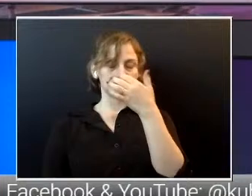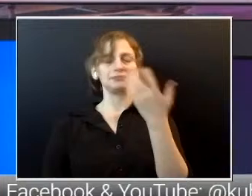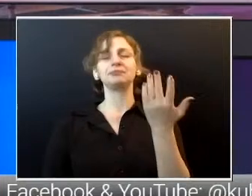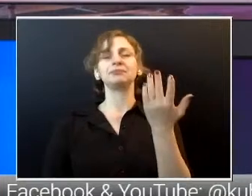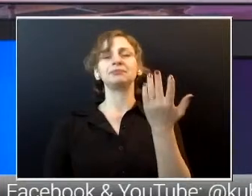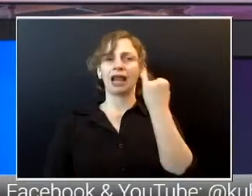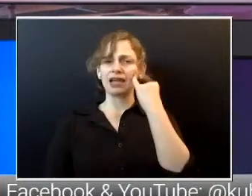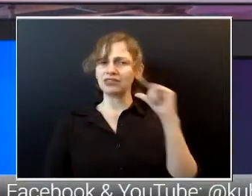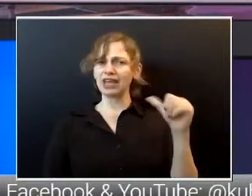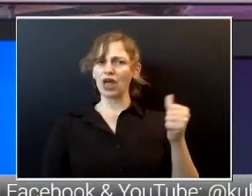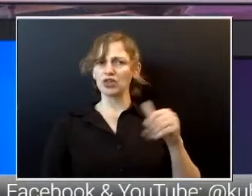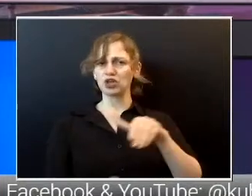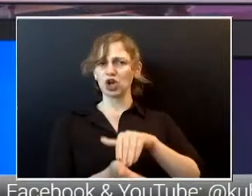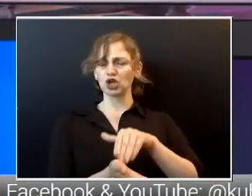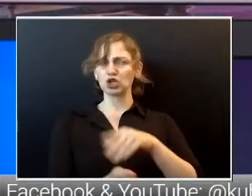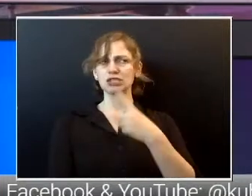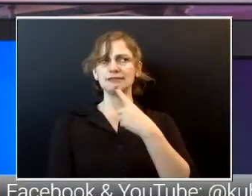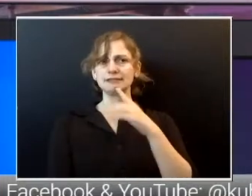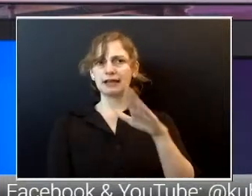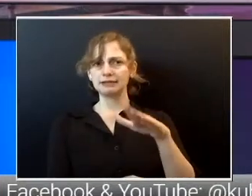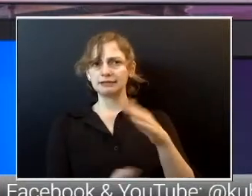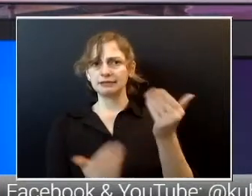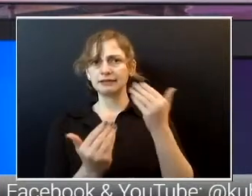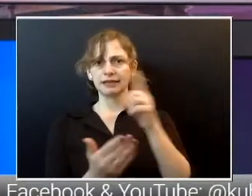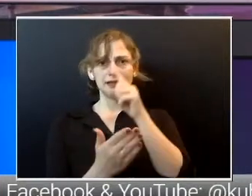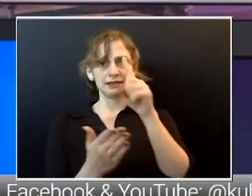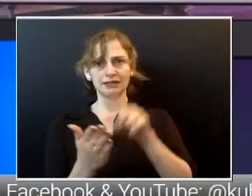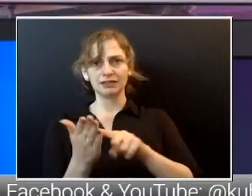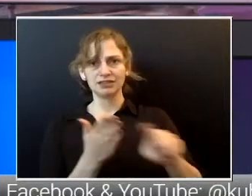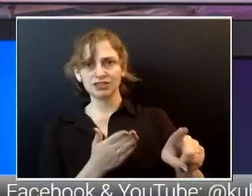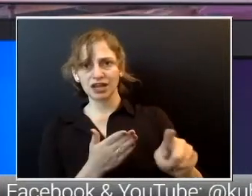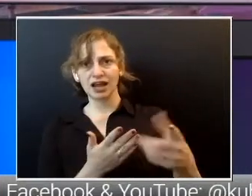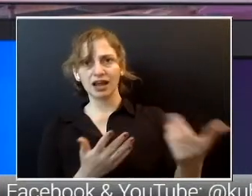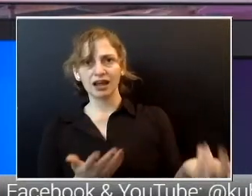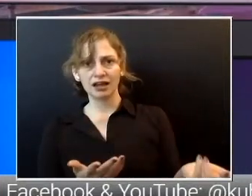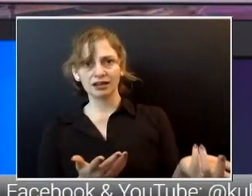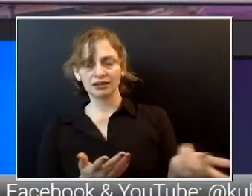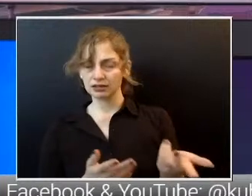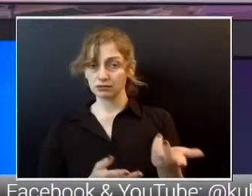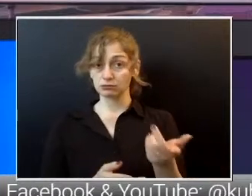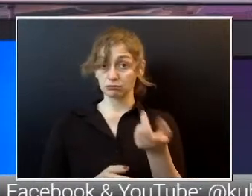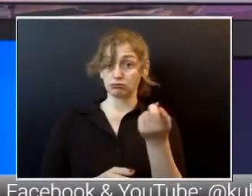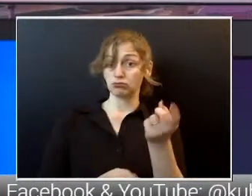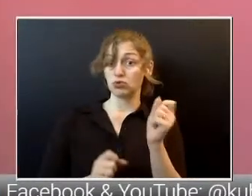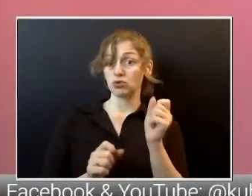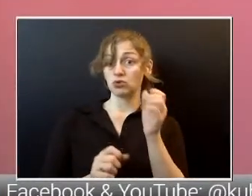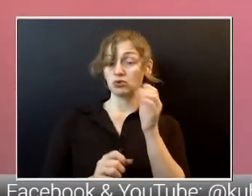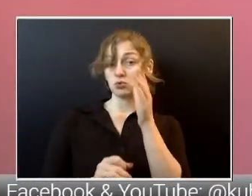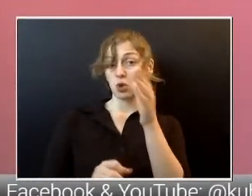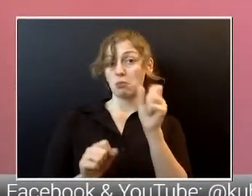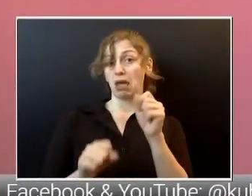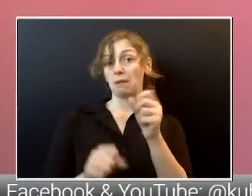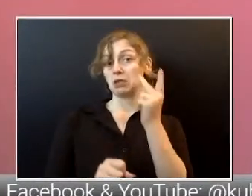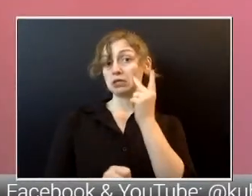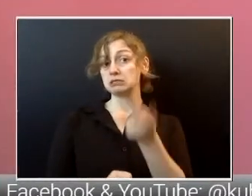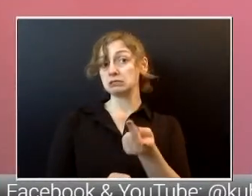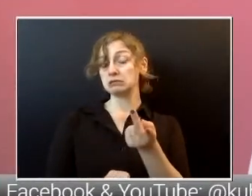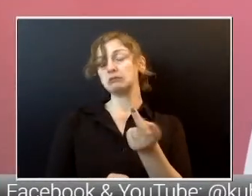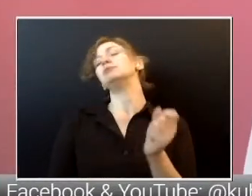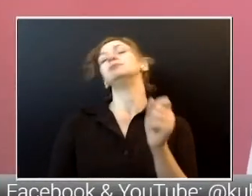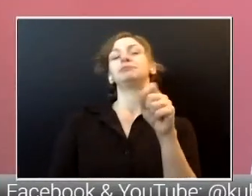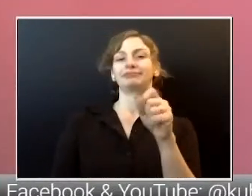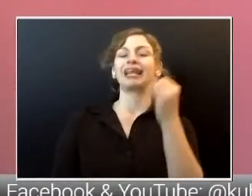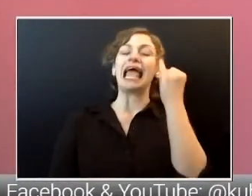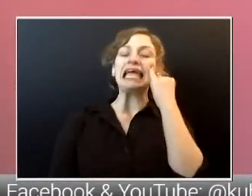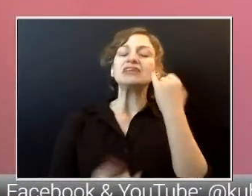get checked, and you had then gone to see Dr. Kramer, you would have been able to detect that. Yeah, I think if you know you have a family